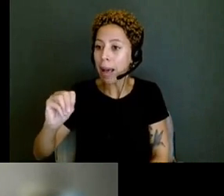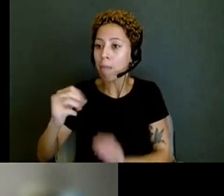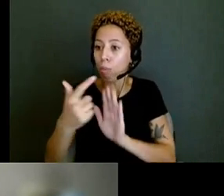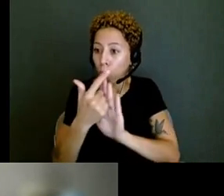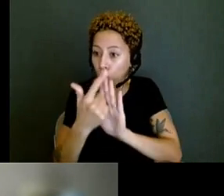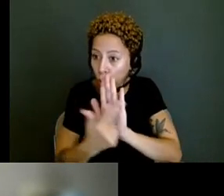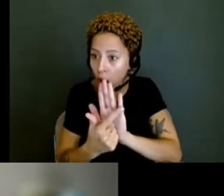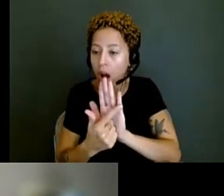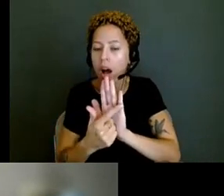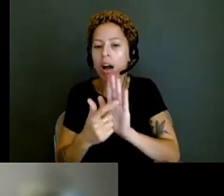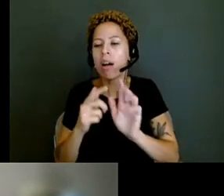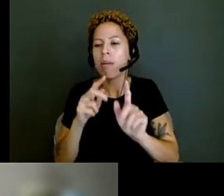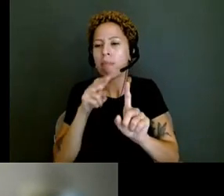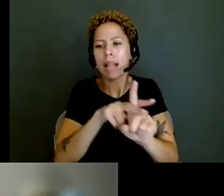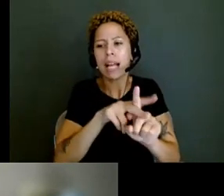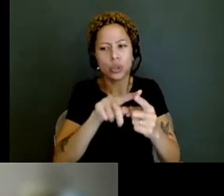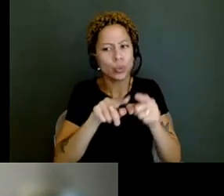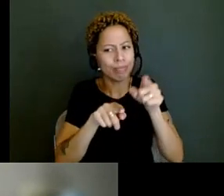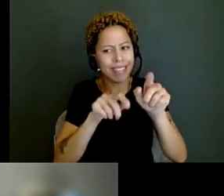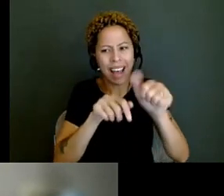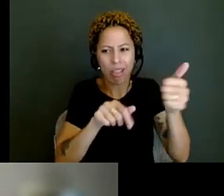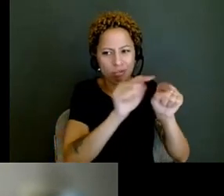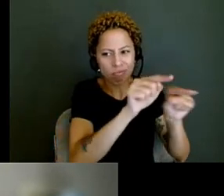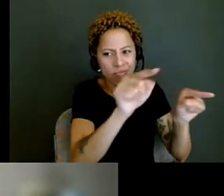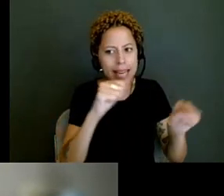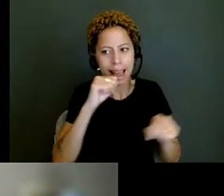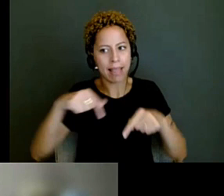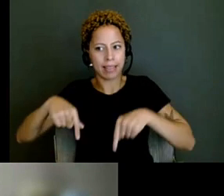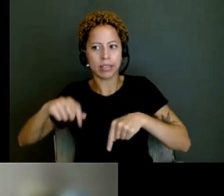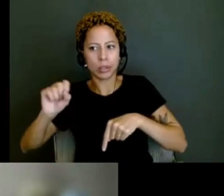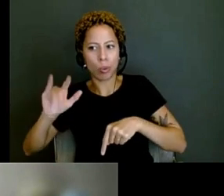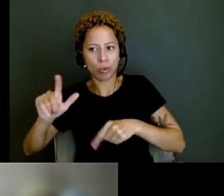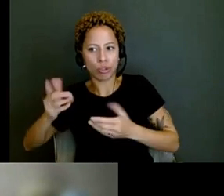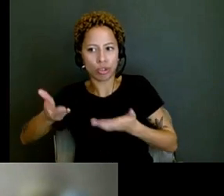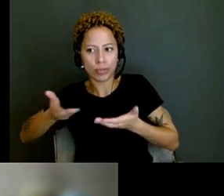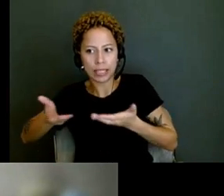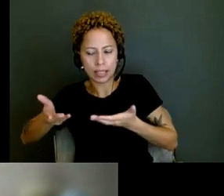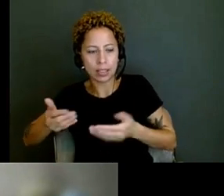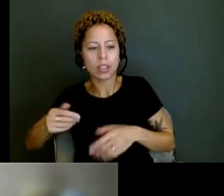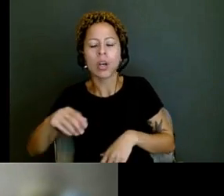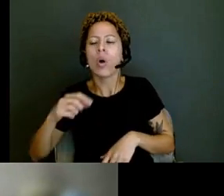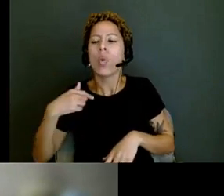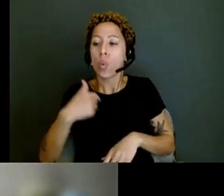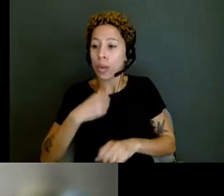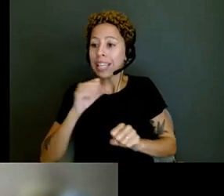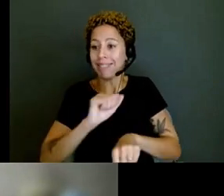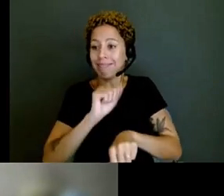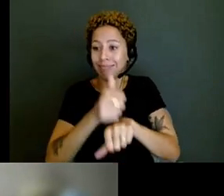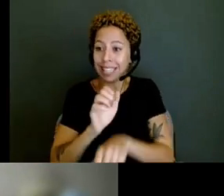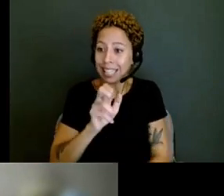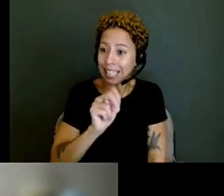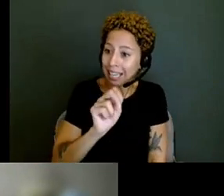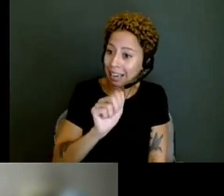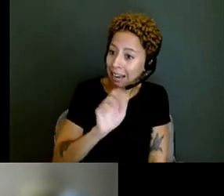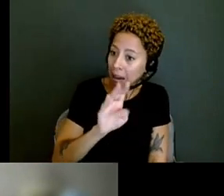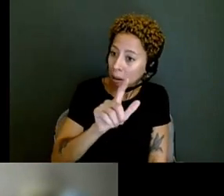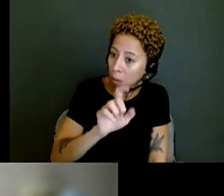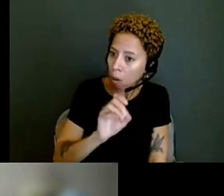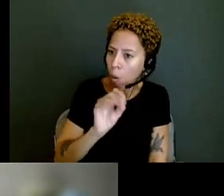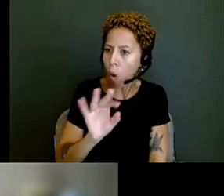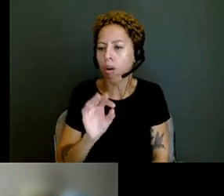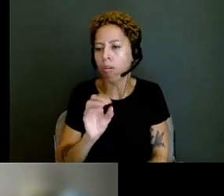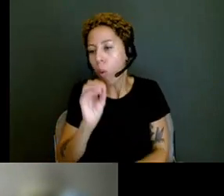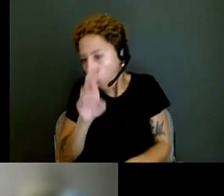to have stop enabled on this, then yes, we could enable it for you. So it's built into the tool, but most of the time that